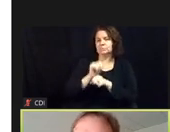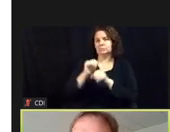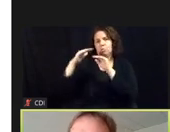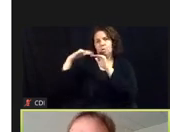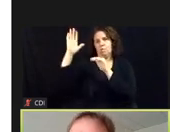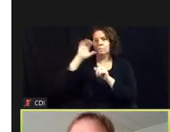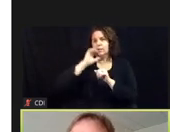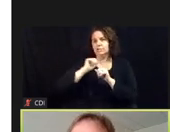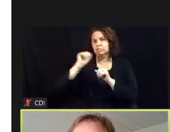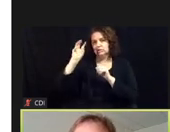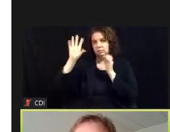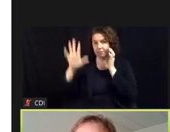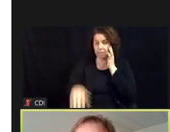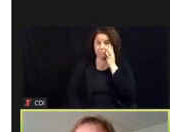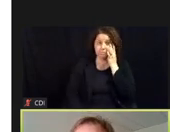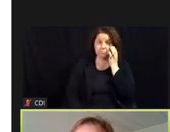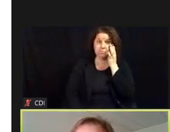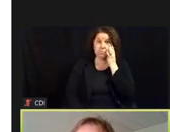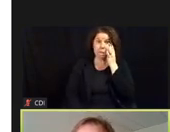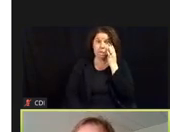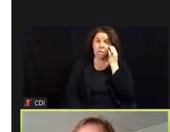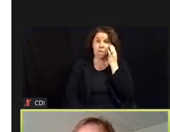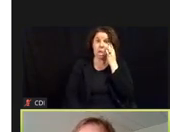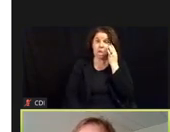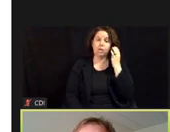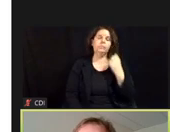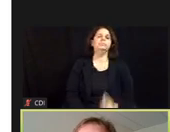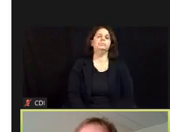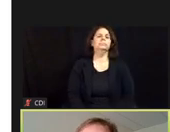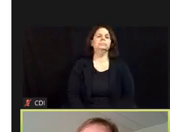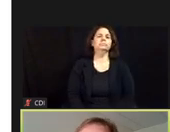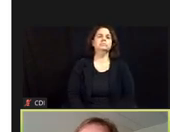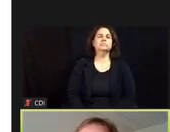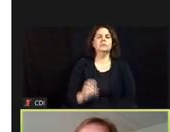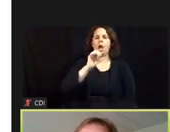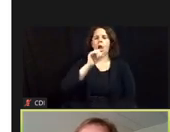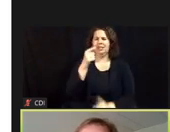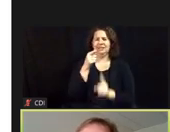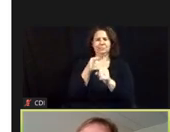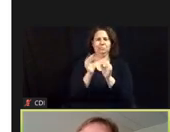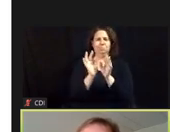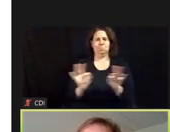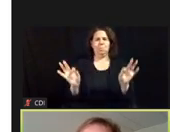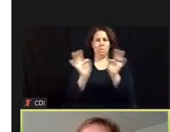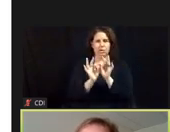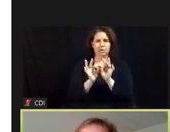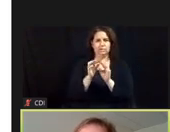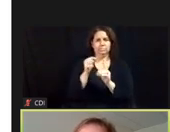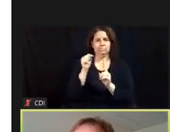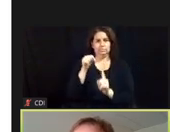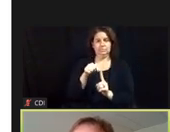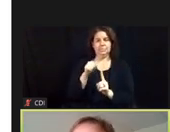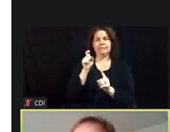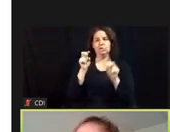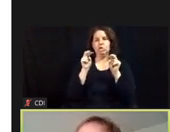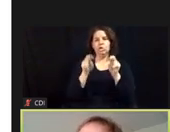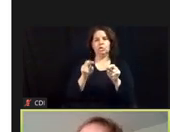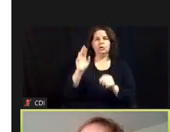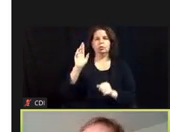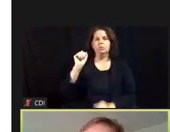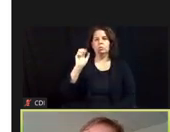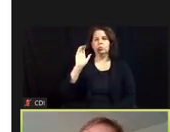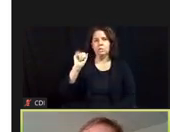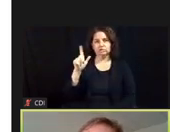This is also an important feature of our experience of this epidemic, which is the racial and ethnic distribution of cases relative to